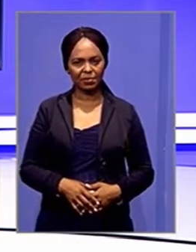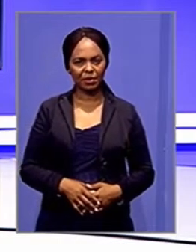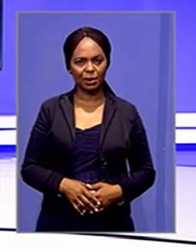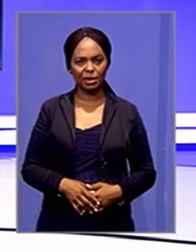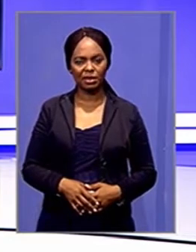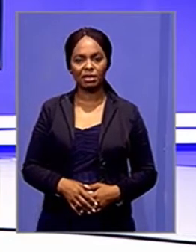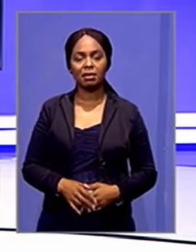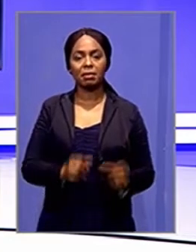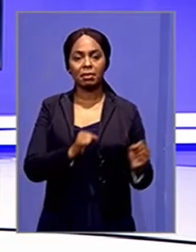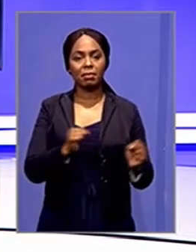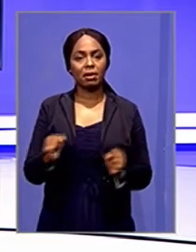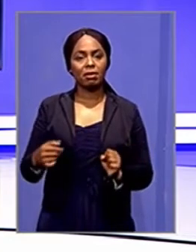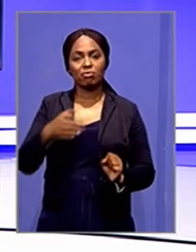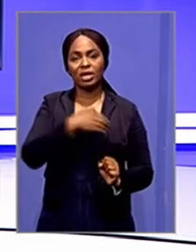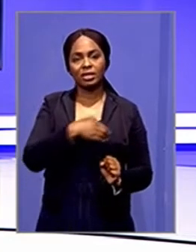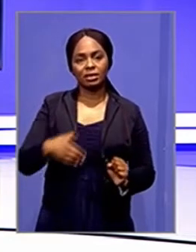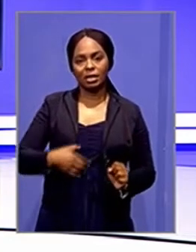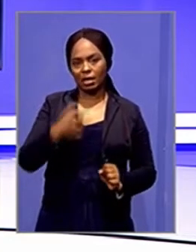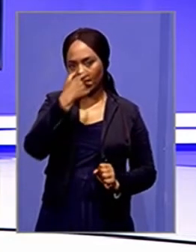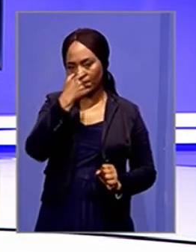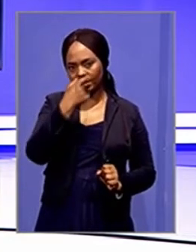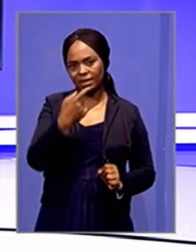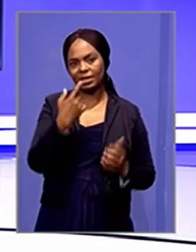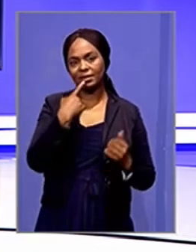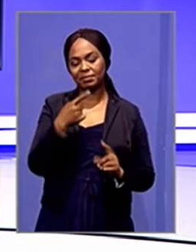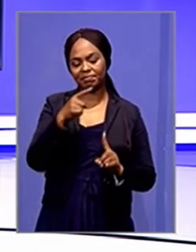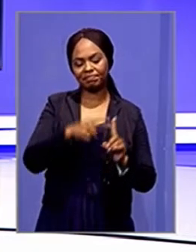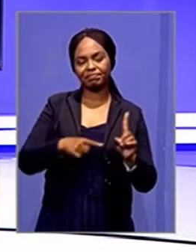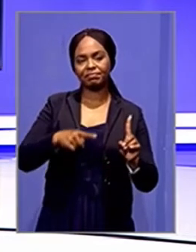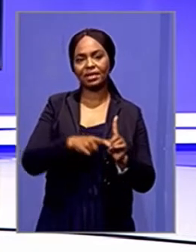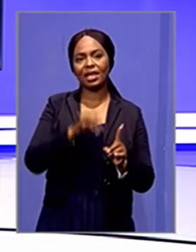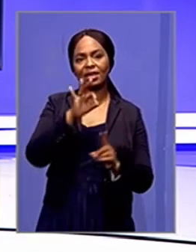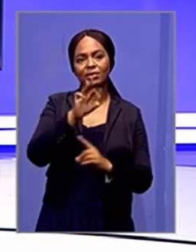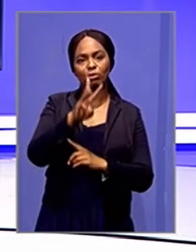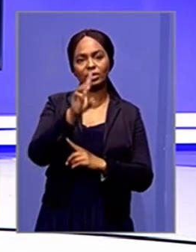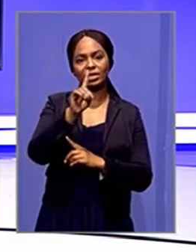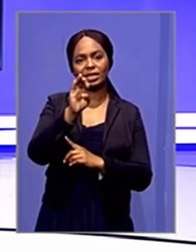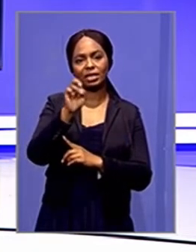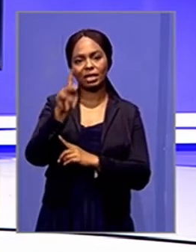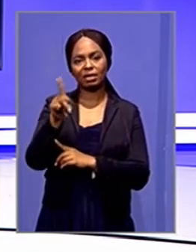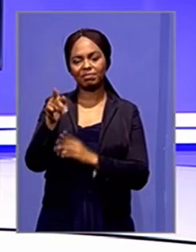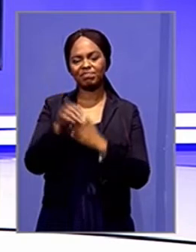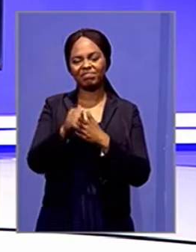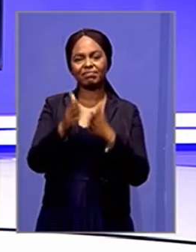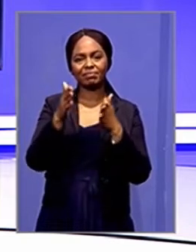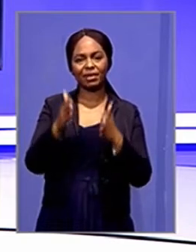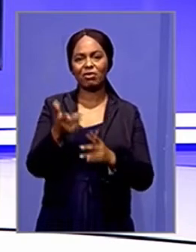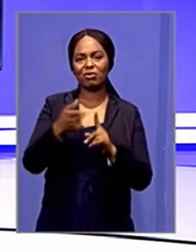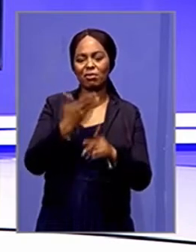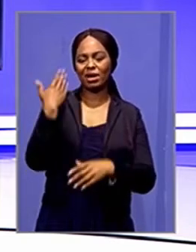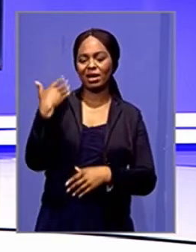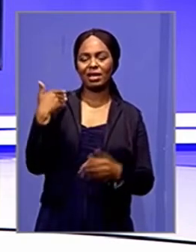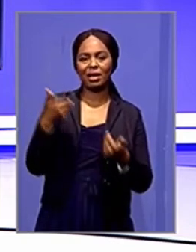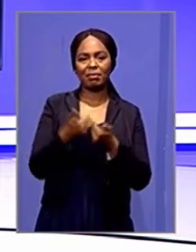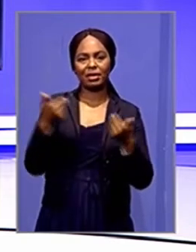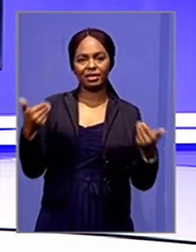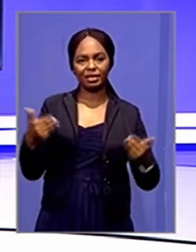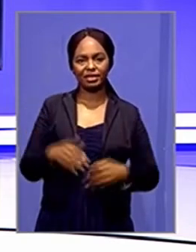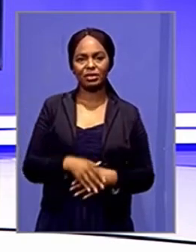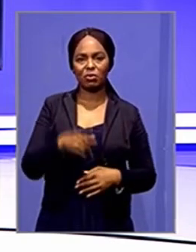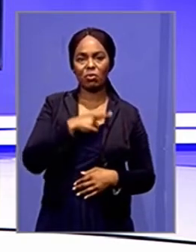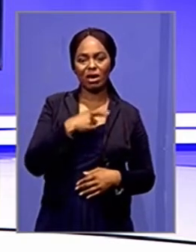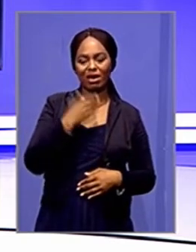Go sa re jalo, Mopresidente Cyril Ramaphosa o re FW De Klerk e ne e le moetapele wa puso e neng e sotla maAforika Borwa a batho ba batsho. De Klerk